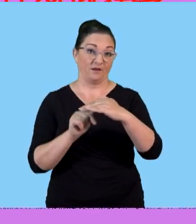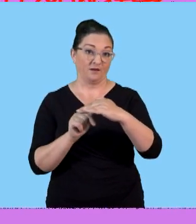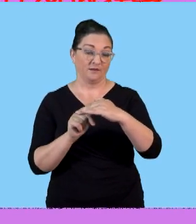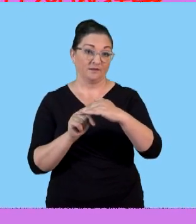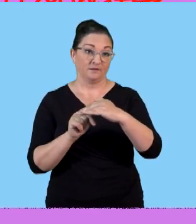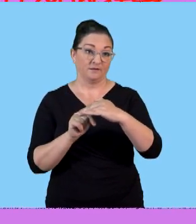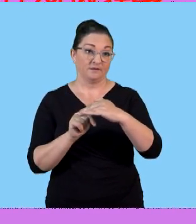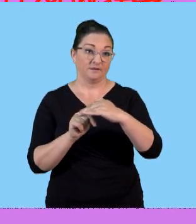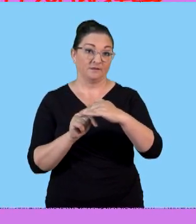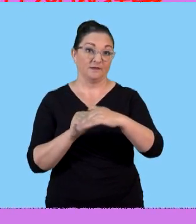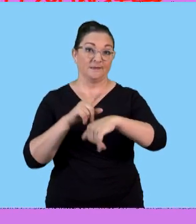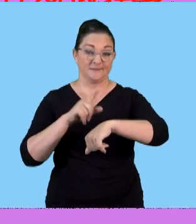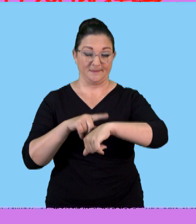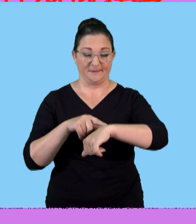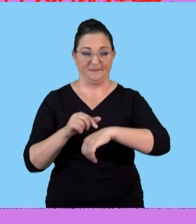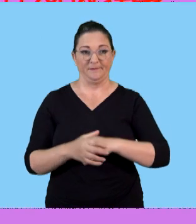divided by